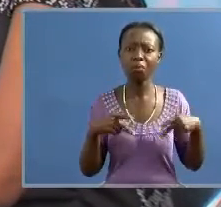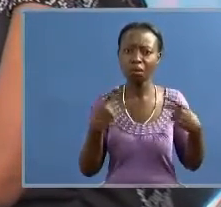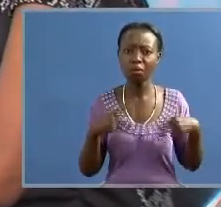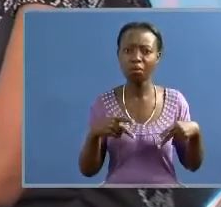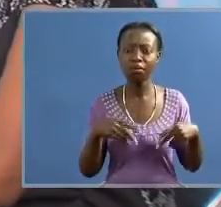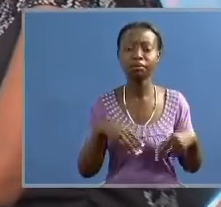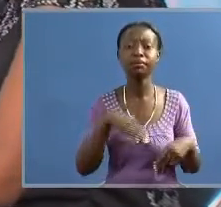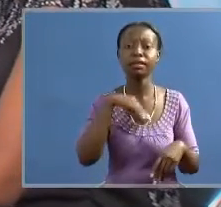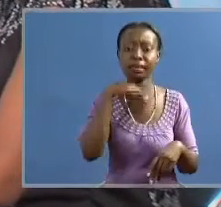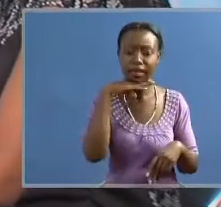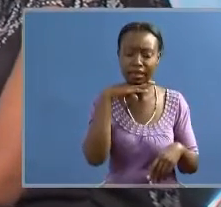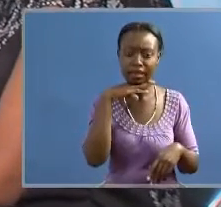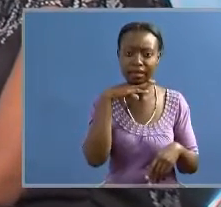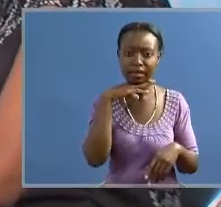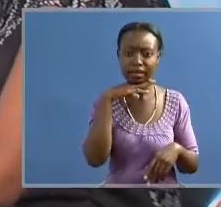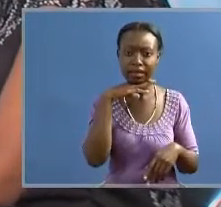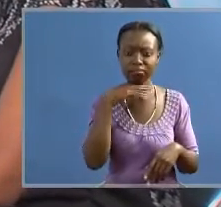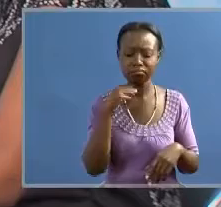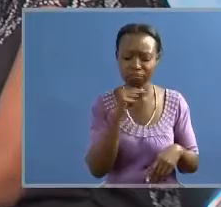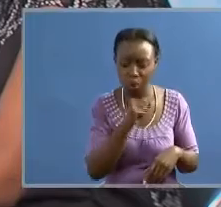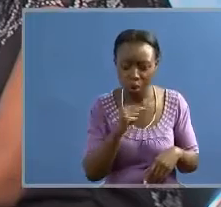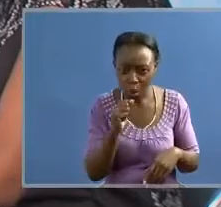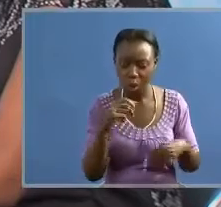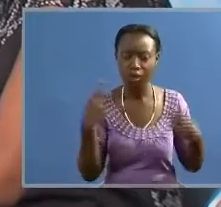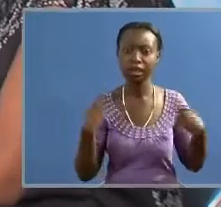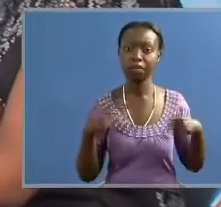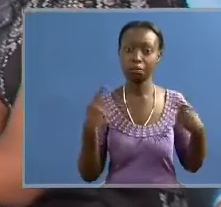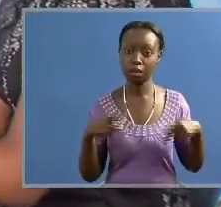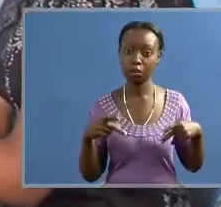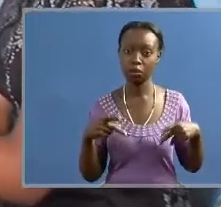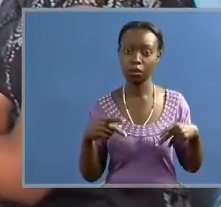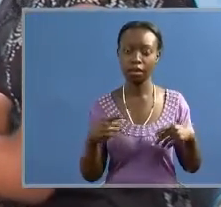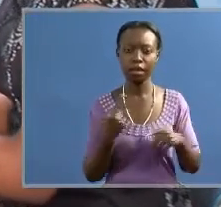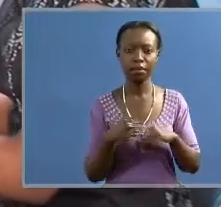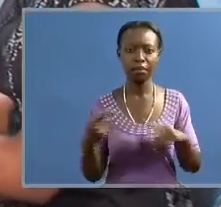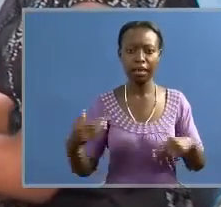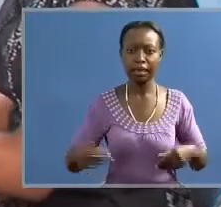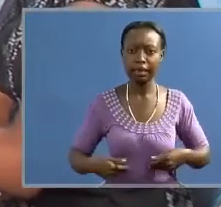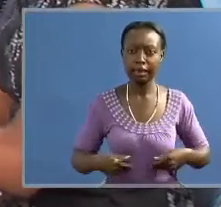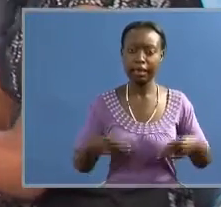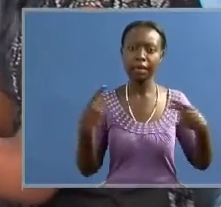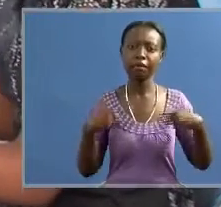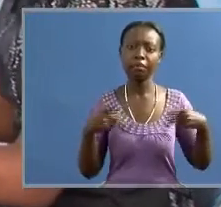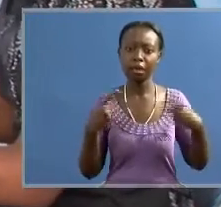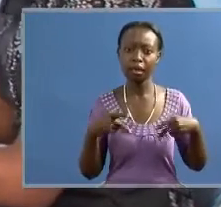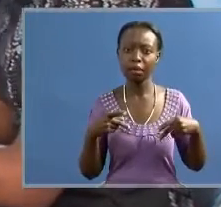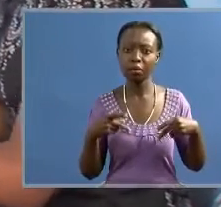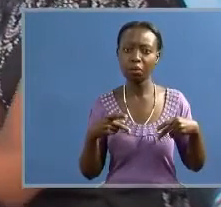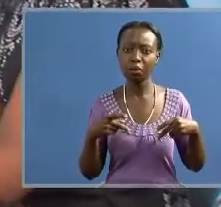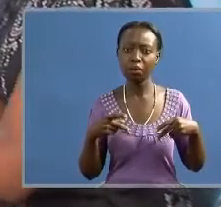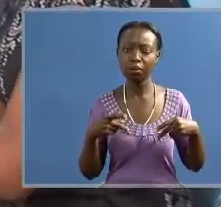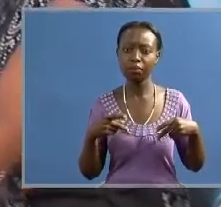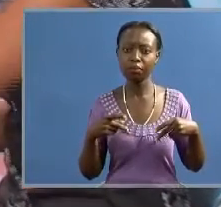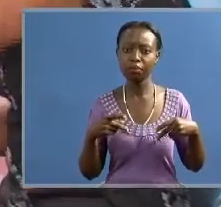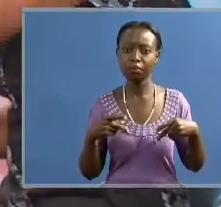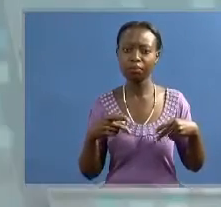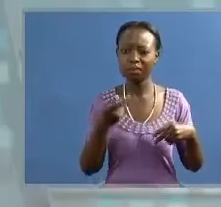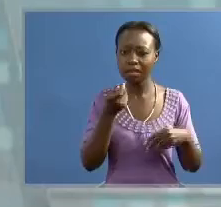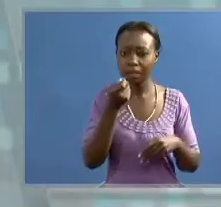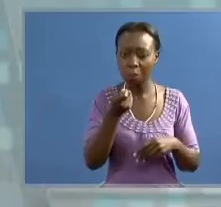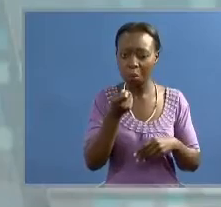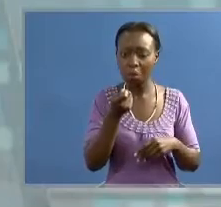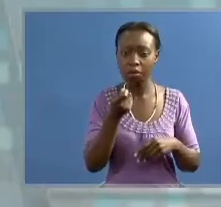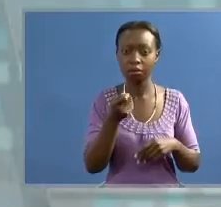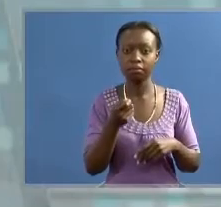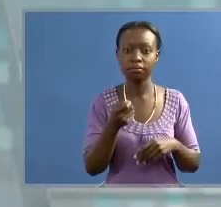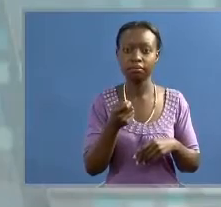their lives are the older people in the generation, but the younger ones seem to be more susceptible, but are doing really well as